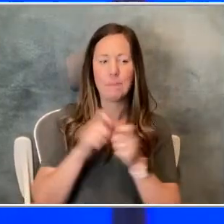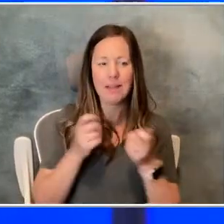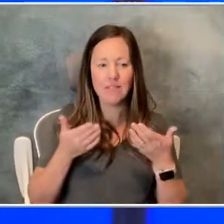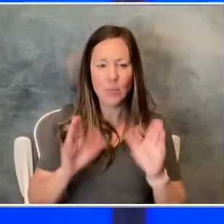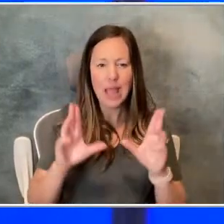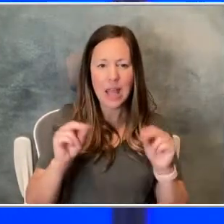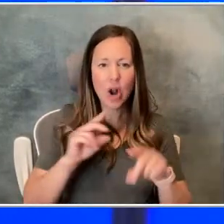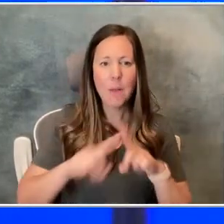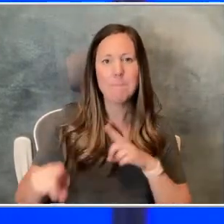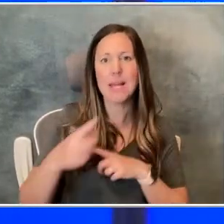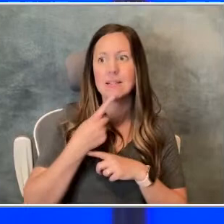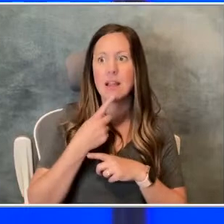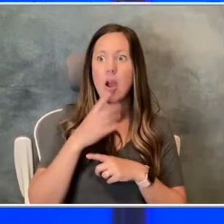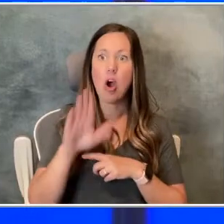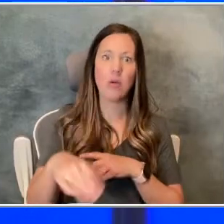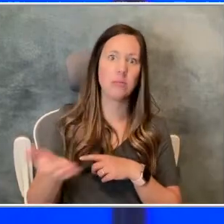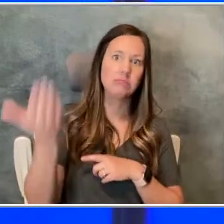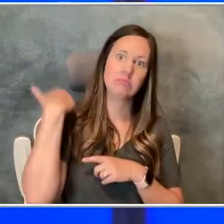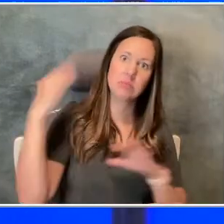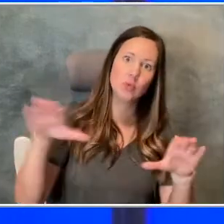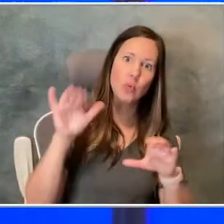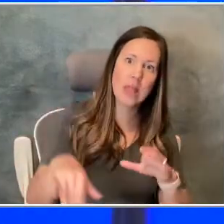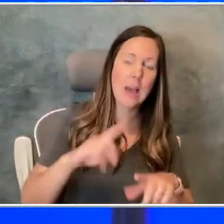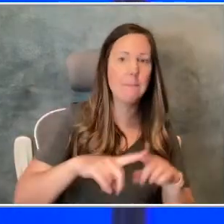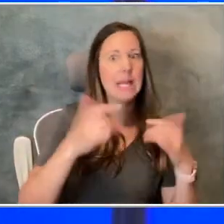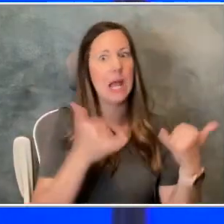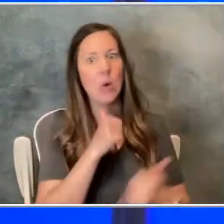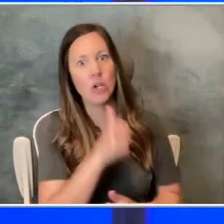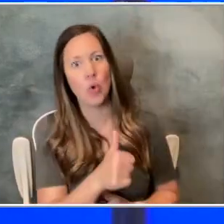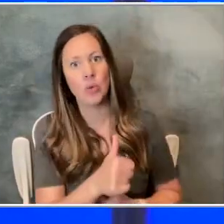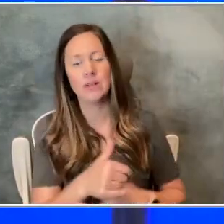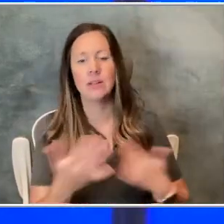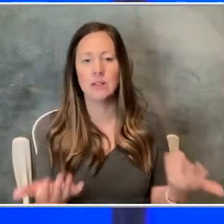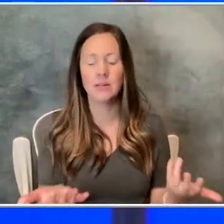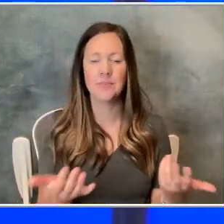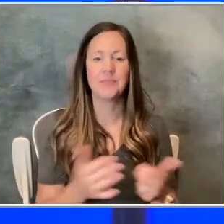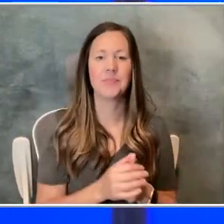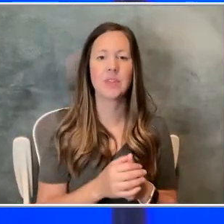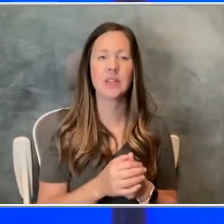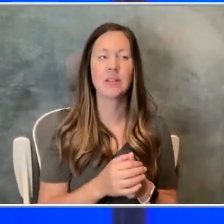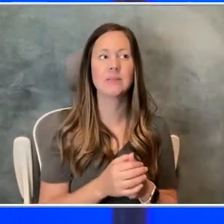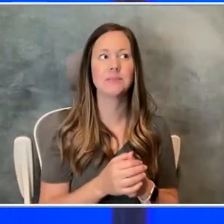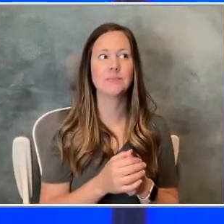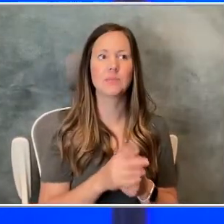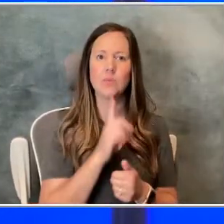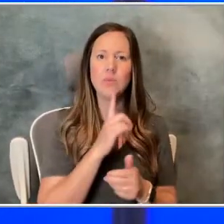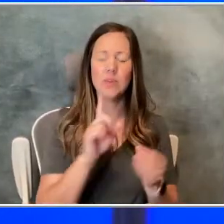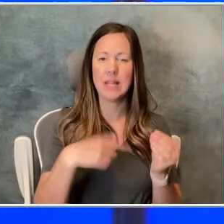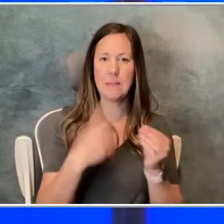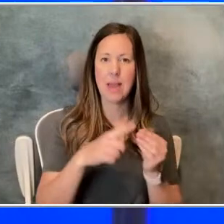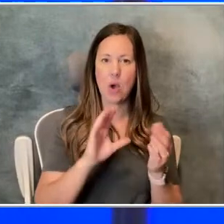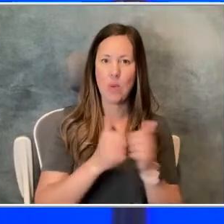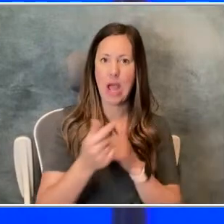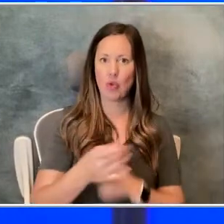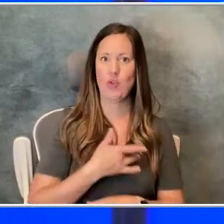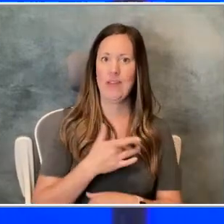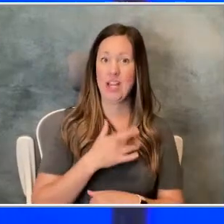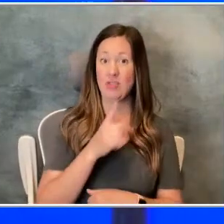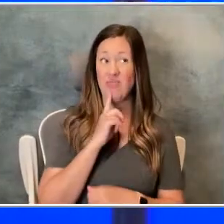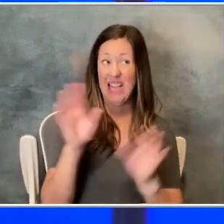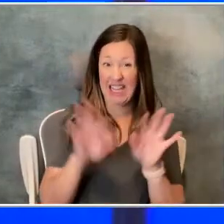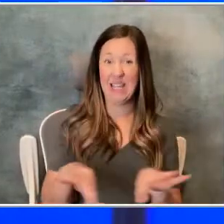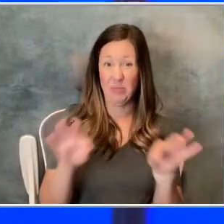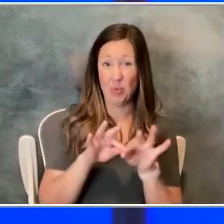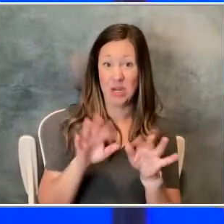this thing and now I don't do this other thing. So it's really about how you feel. And actually that's really important, because how